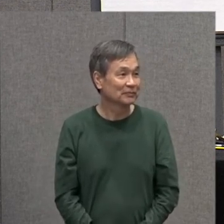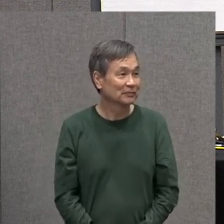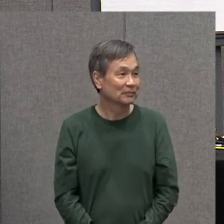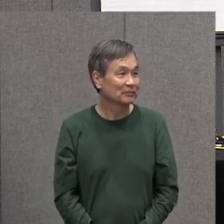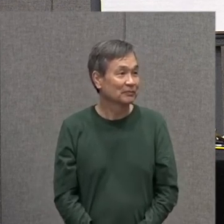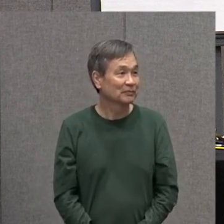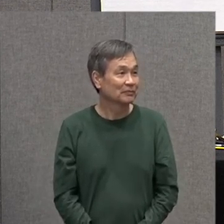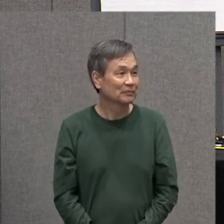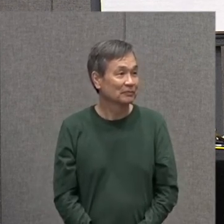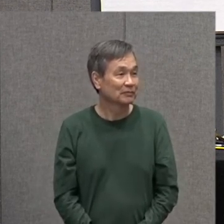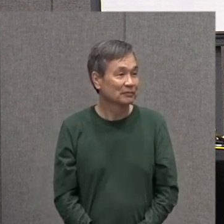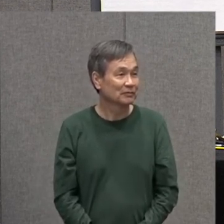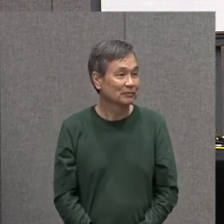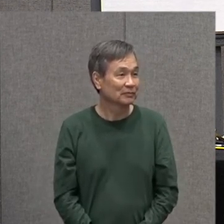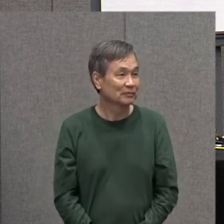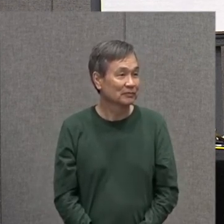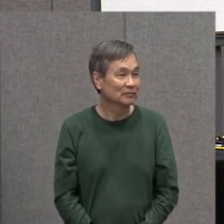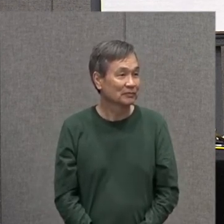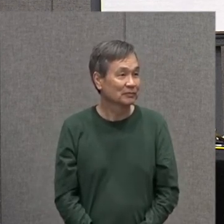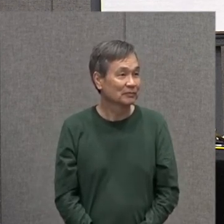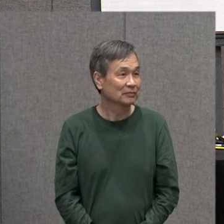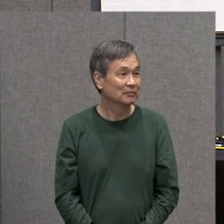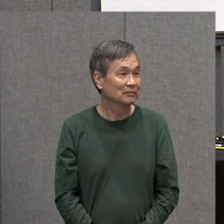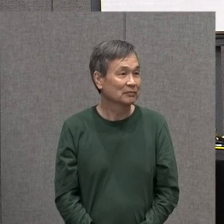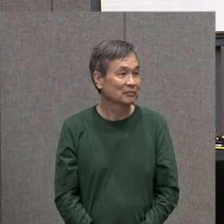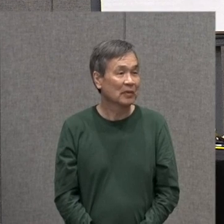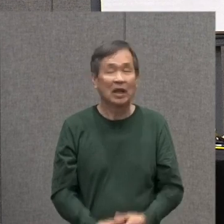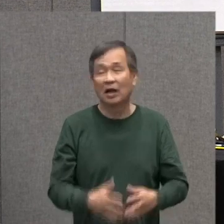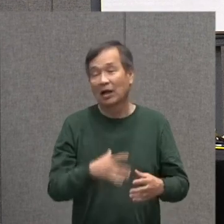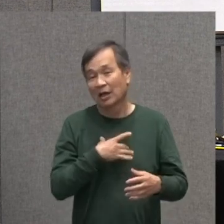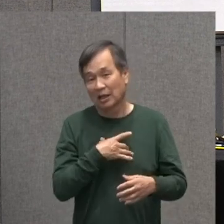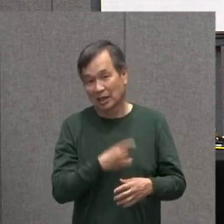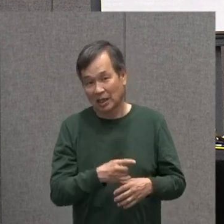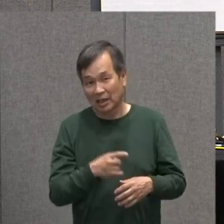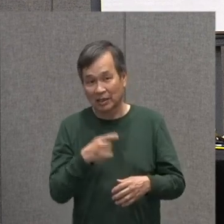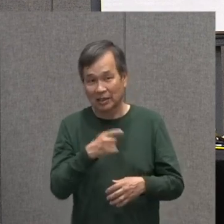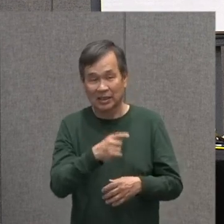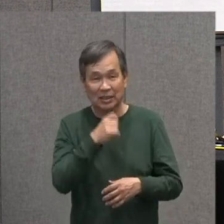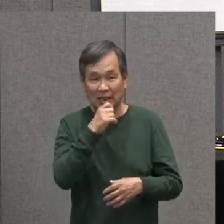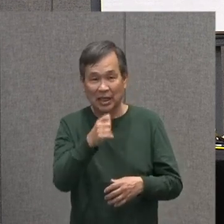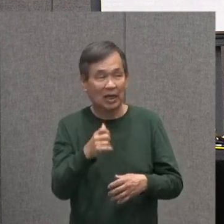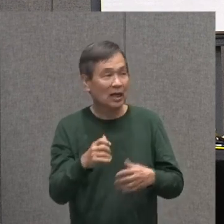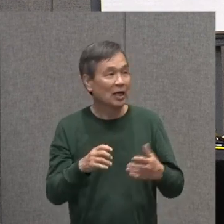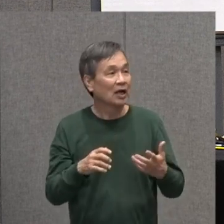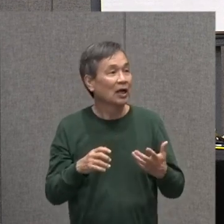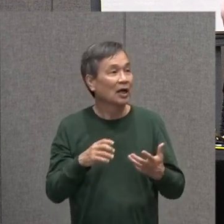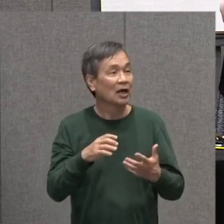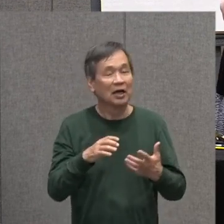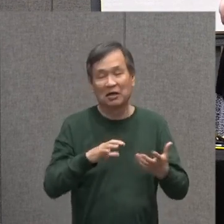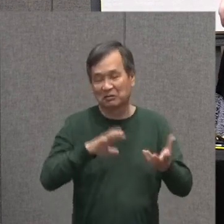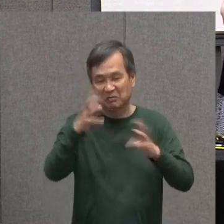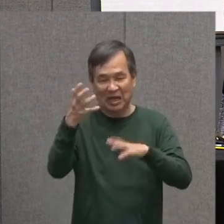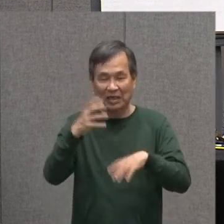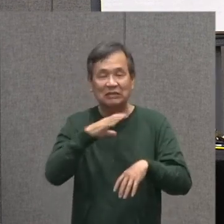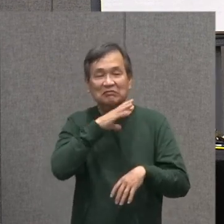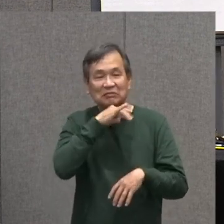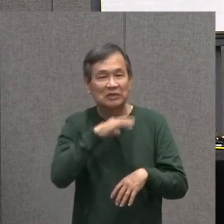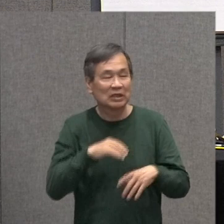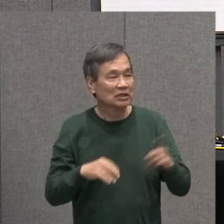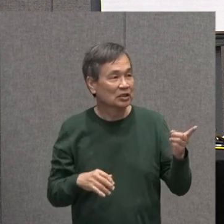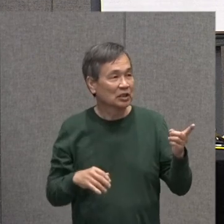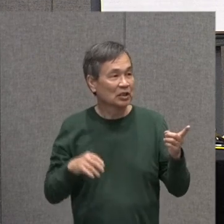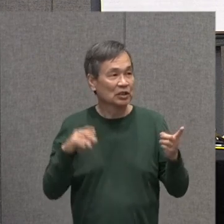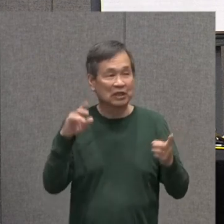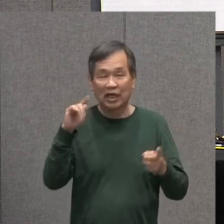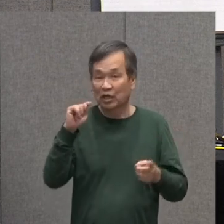Tape. I like this because it's not very messy. Right. Now, I've seen a lot of artists that try to take a tube like this and